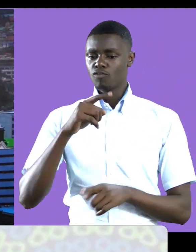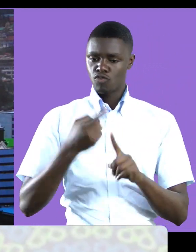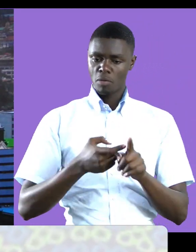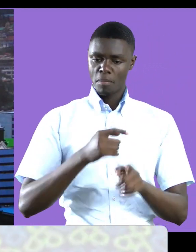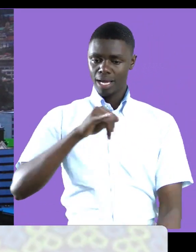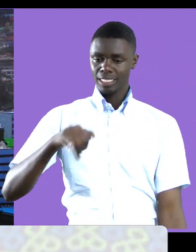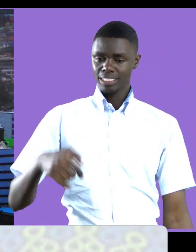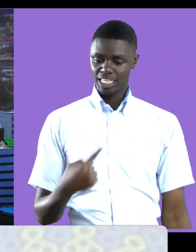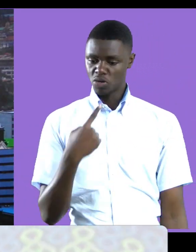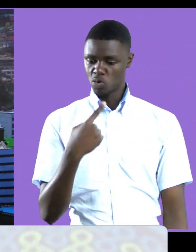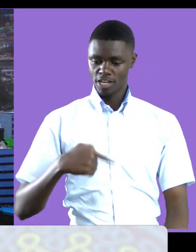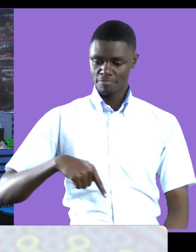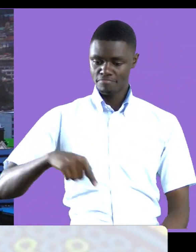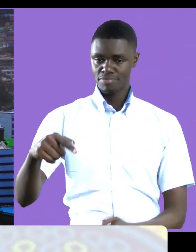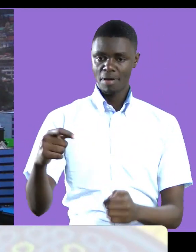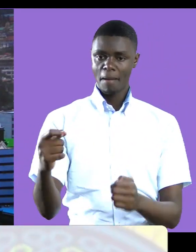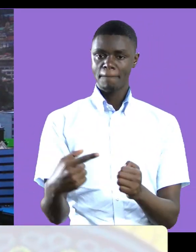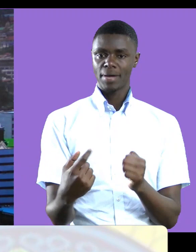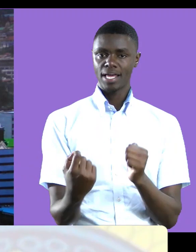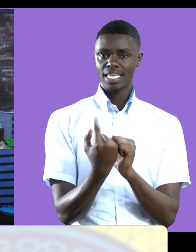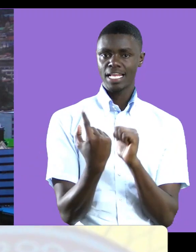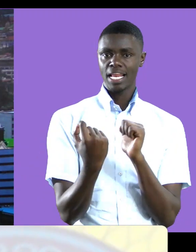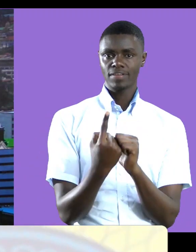I love December. Now you can miss year.